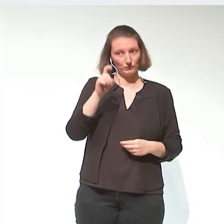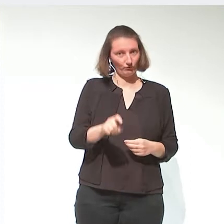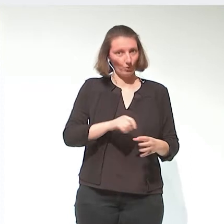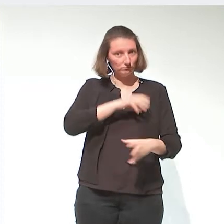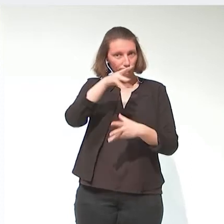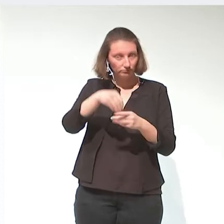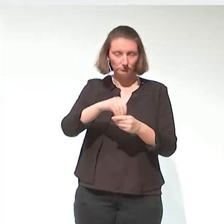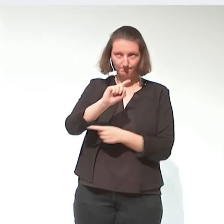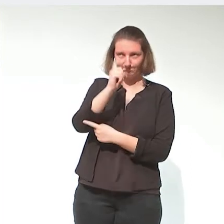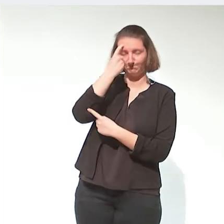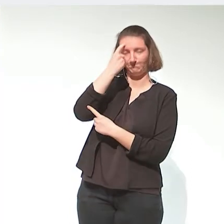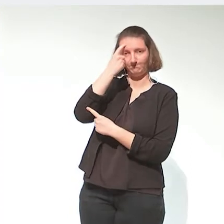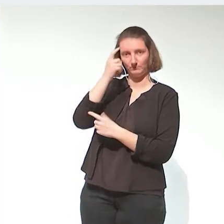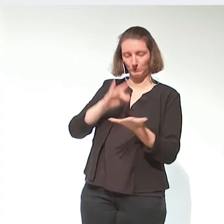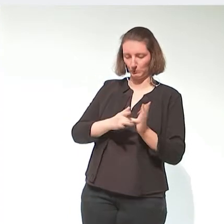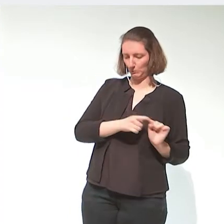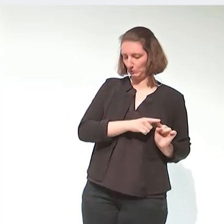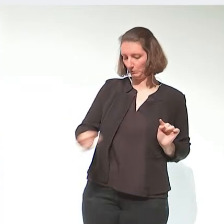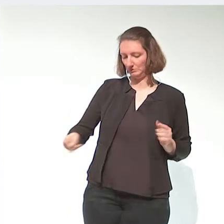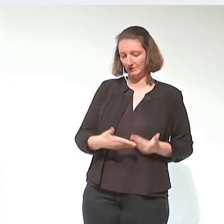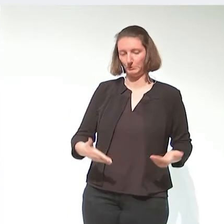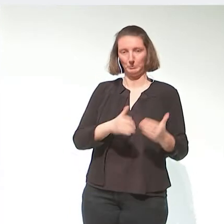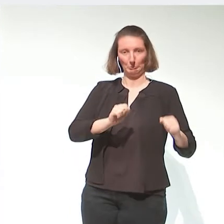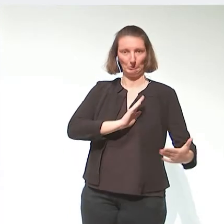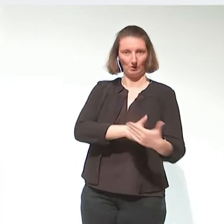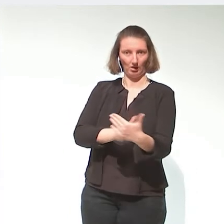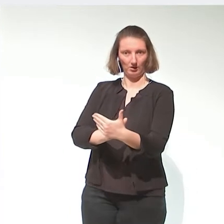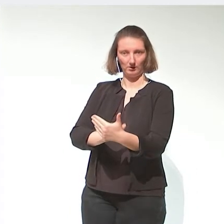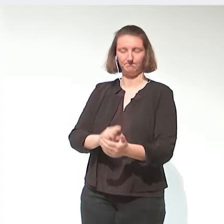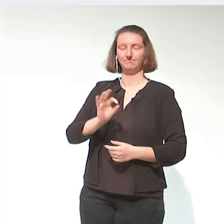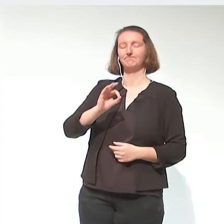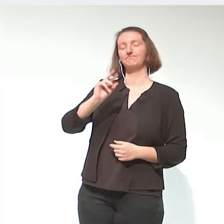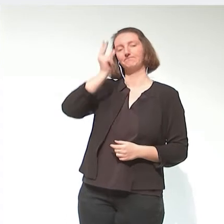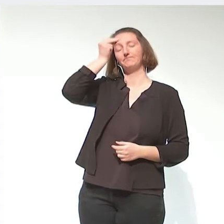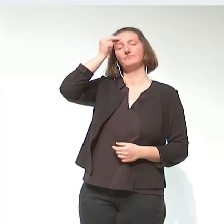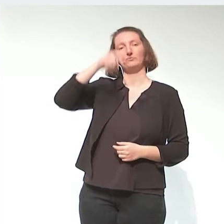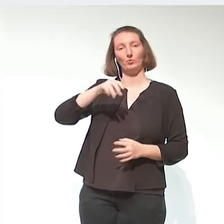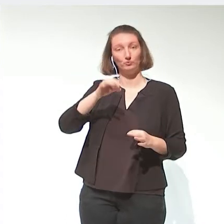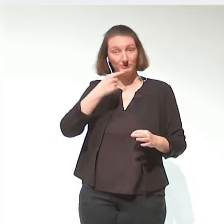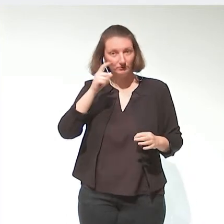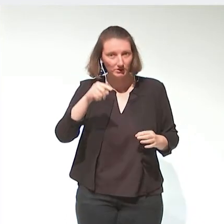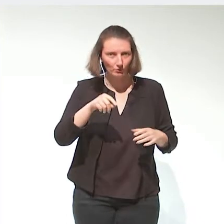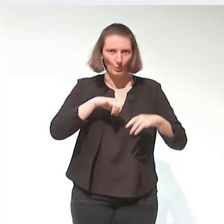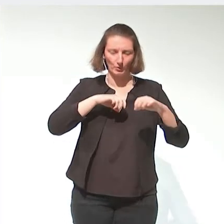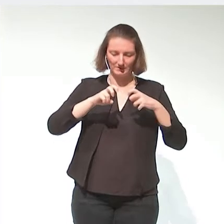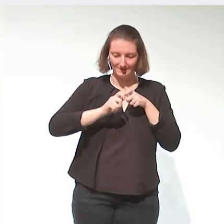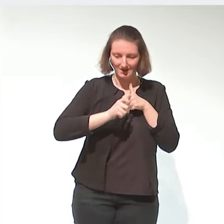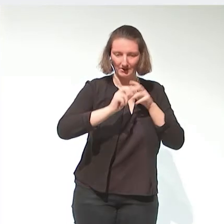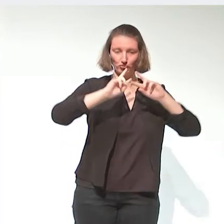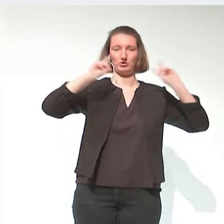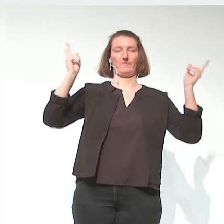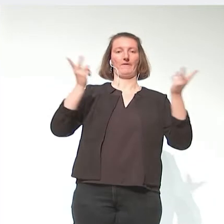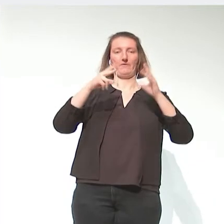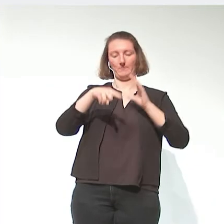like to see a more holistic approach to policies and initiatives, looking really